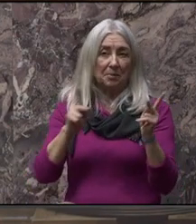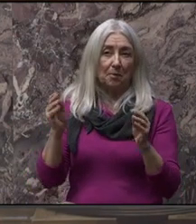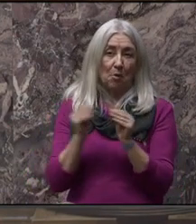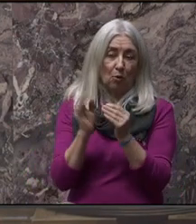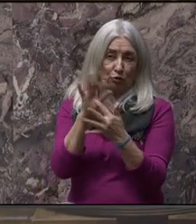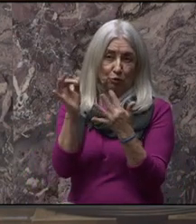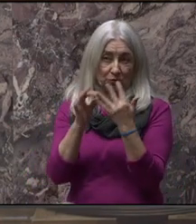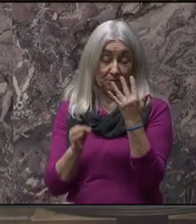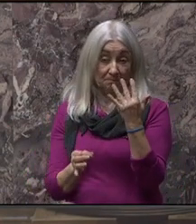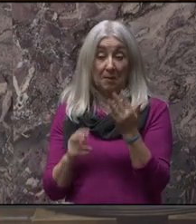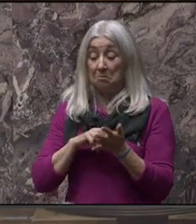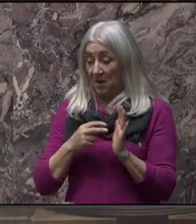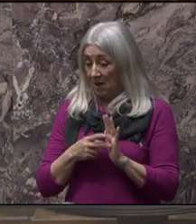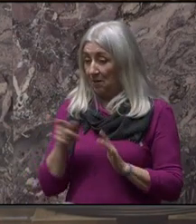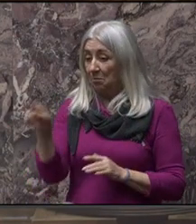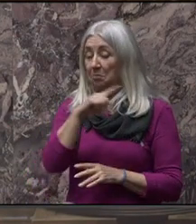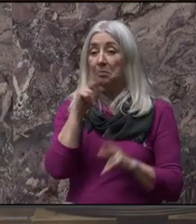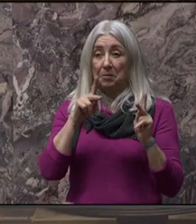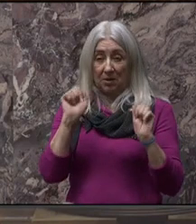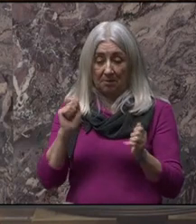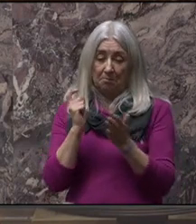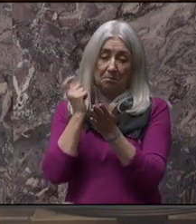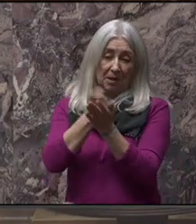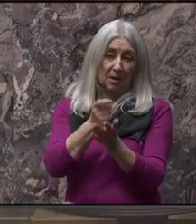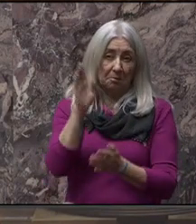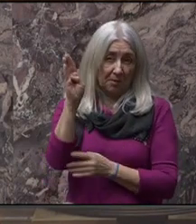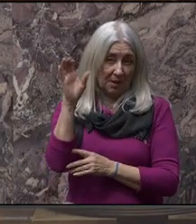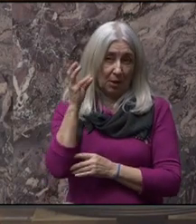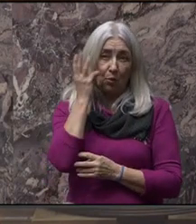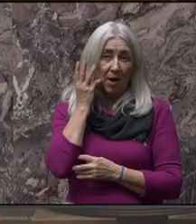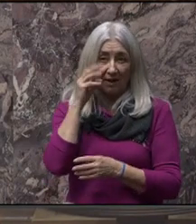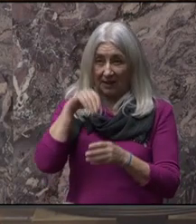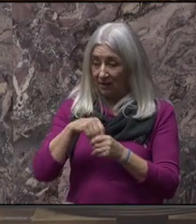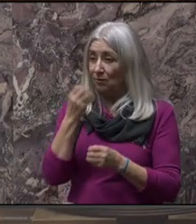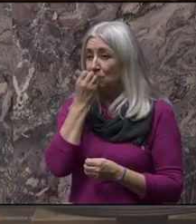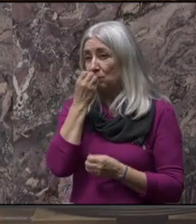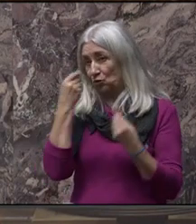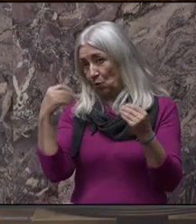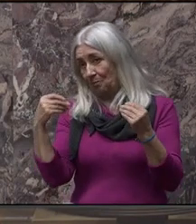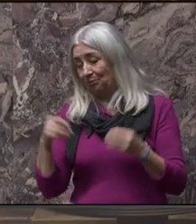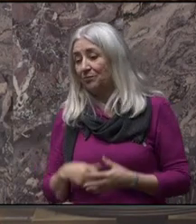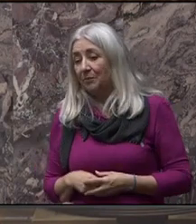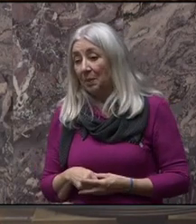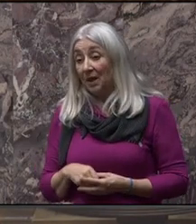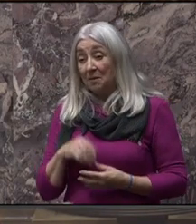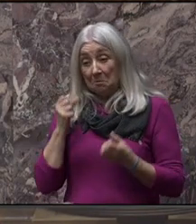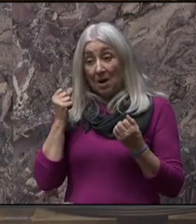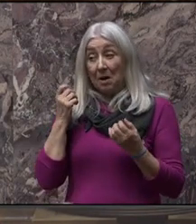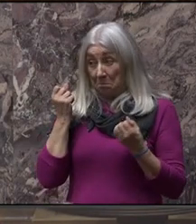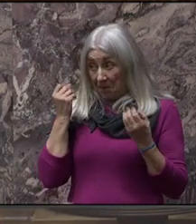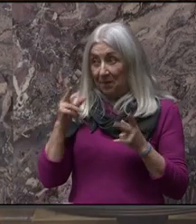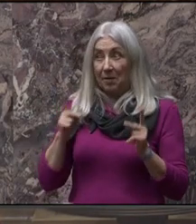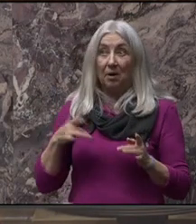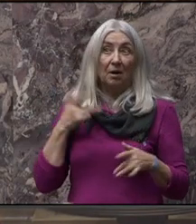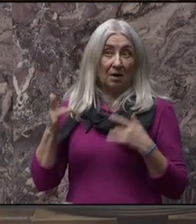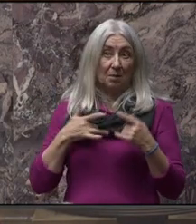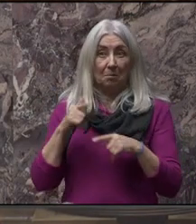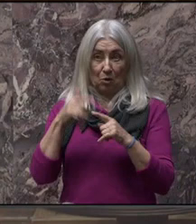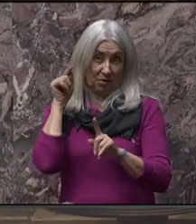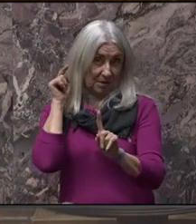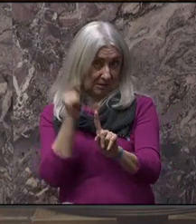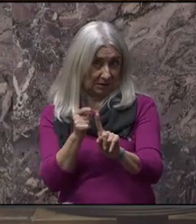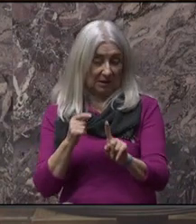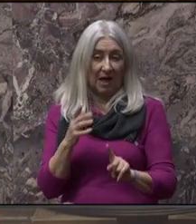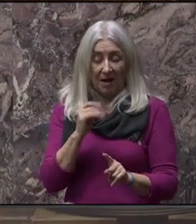includes giving consumers opportunity to purchase BC wines in grocery stores, a move that people have been waiting for in our province